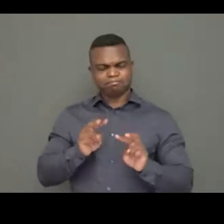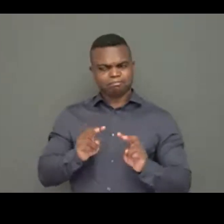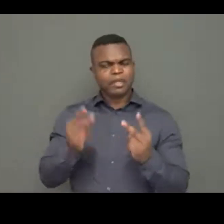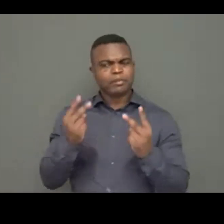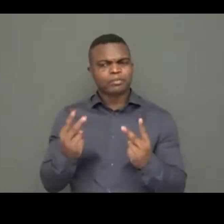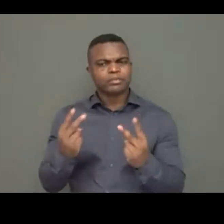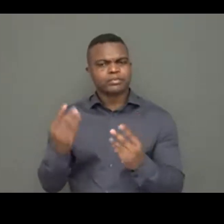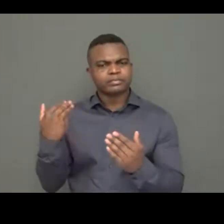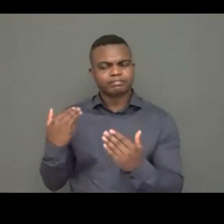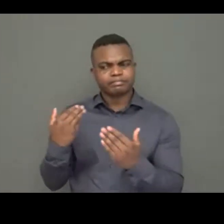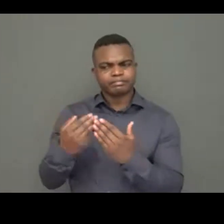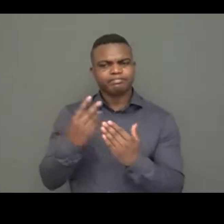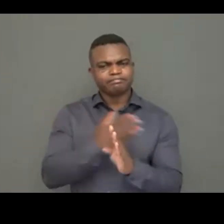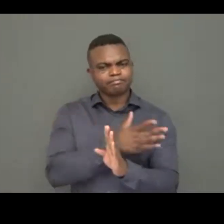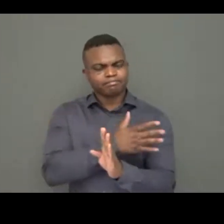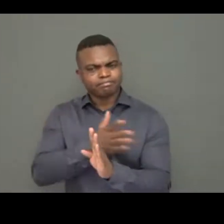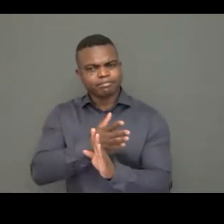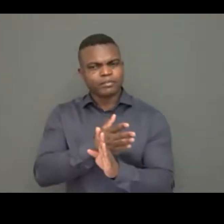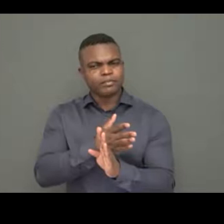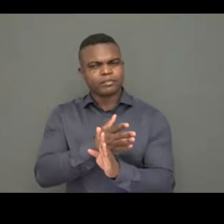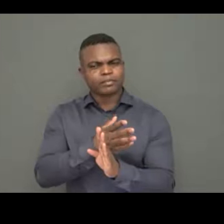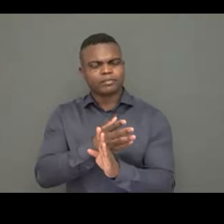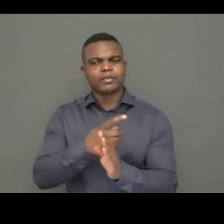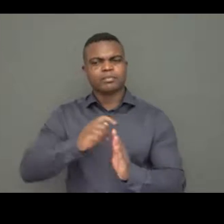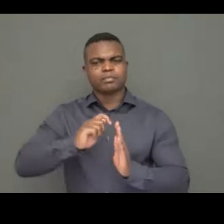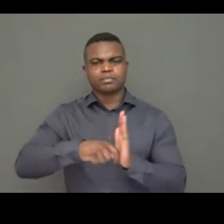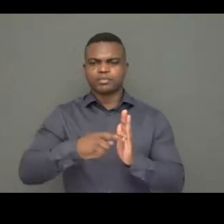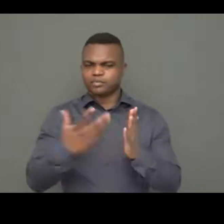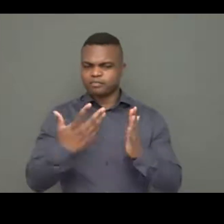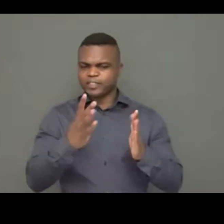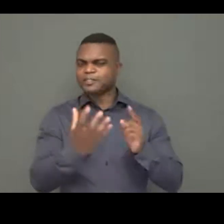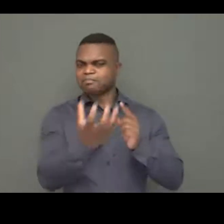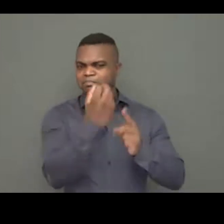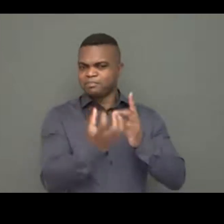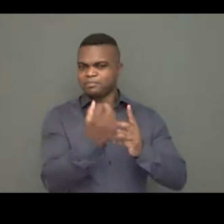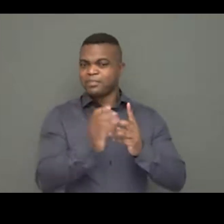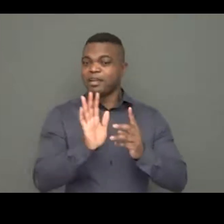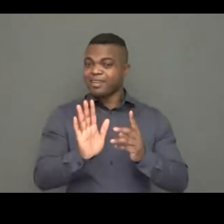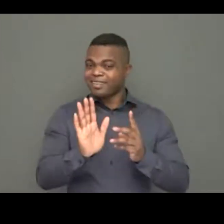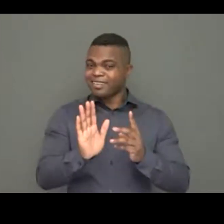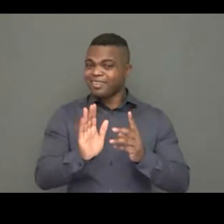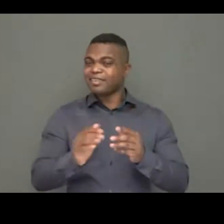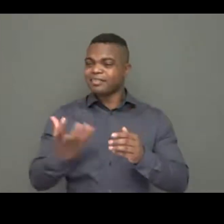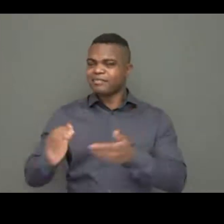partnership between mainstream humanitarian and volunteering organizations and